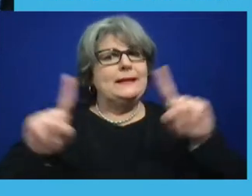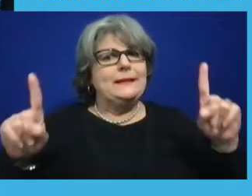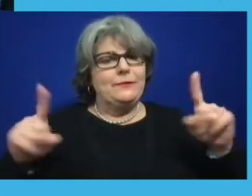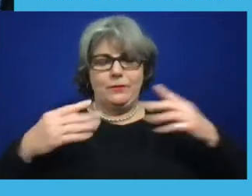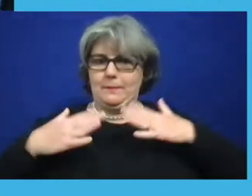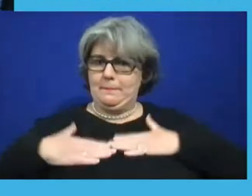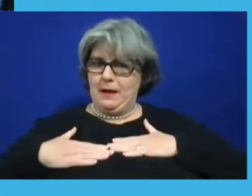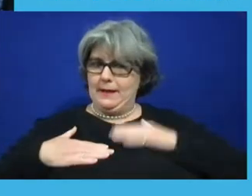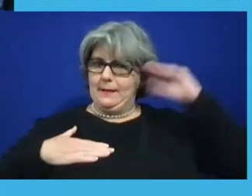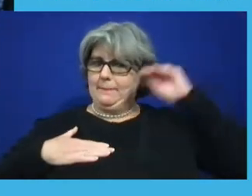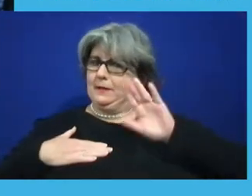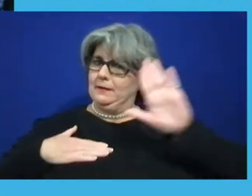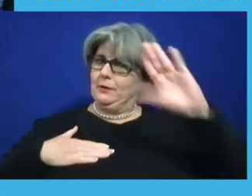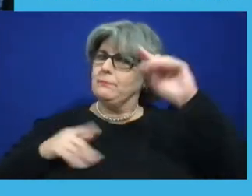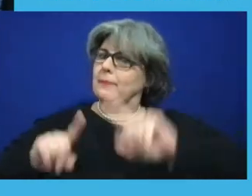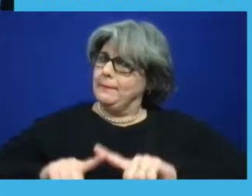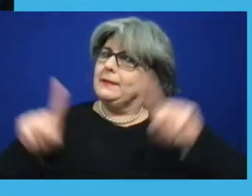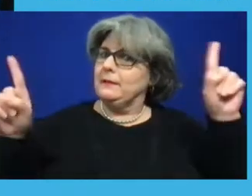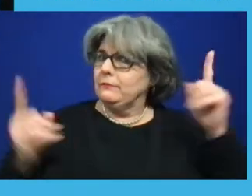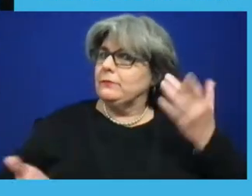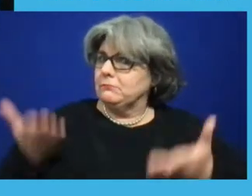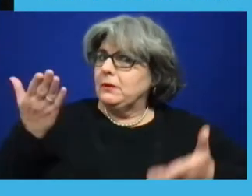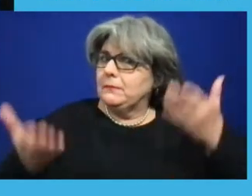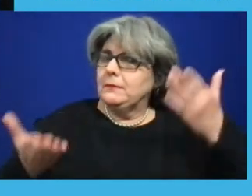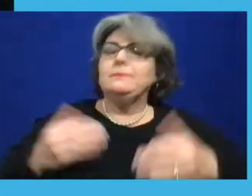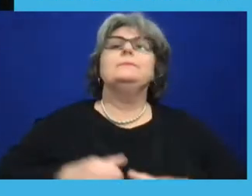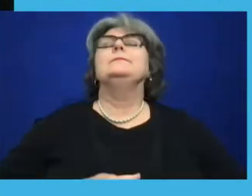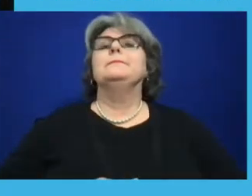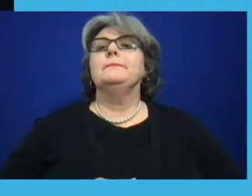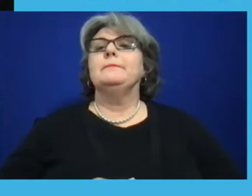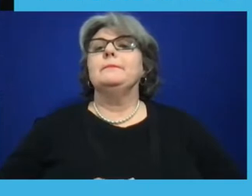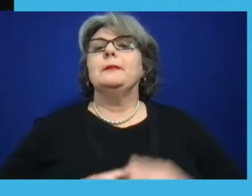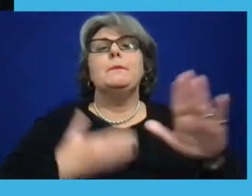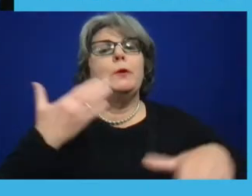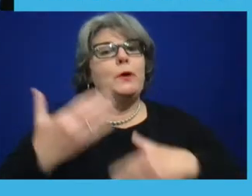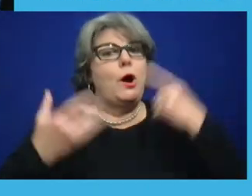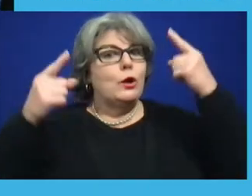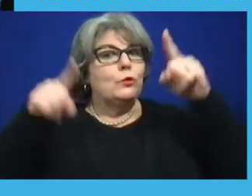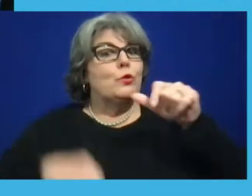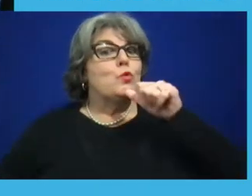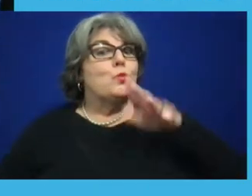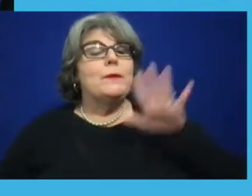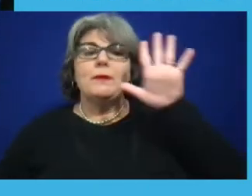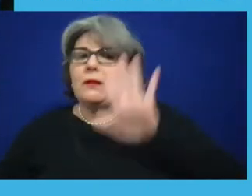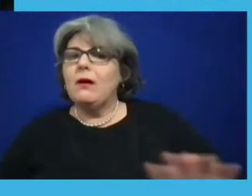And I genuinely believe there are people of good conscience who may differ from me on this issue.